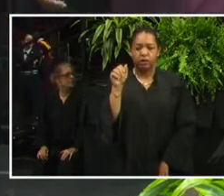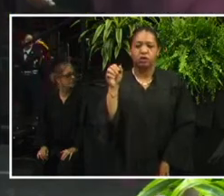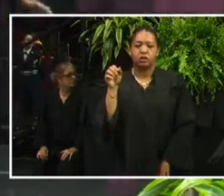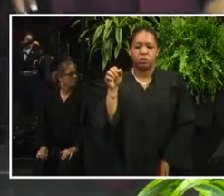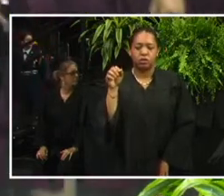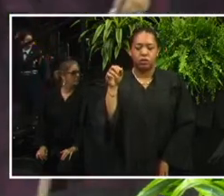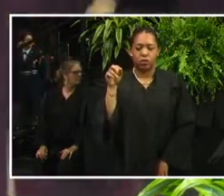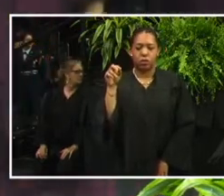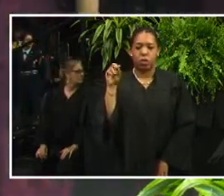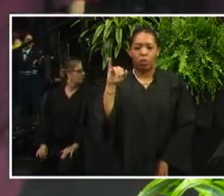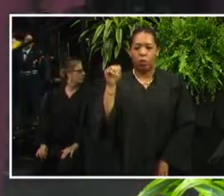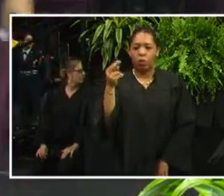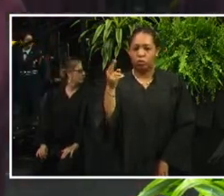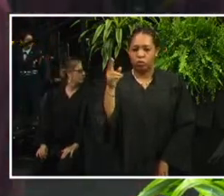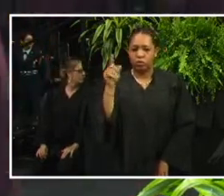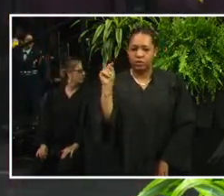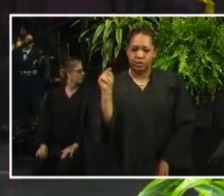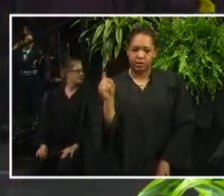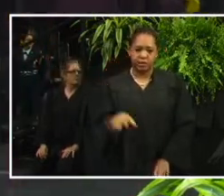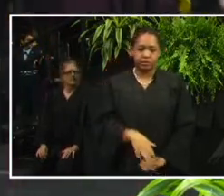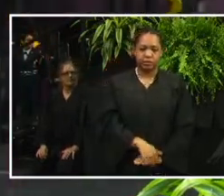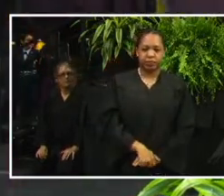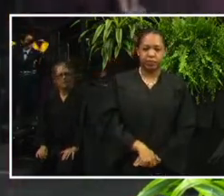David Fabian Oviedo.